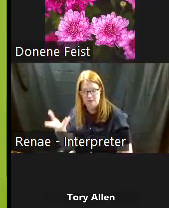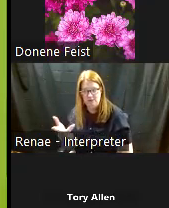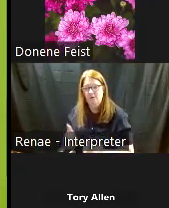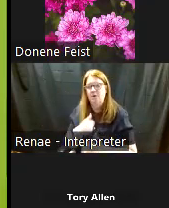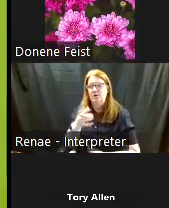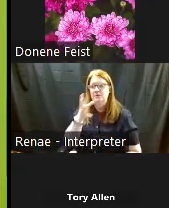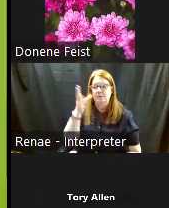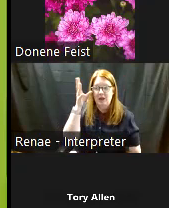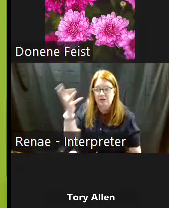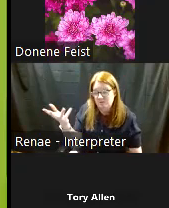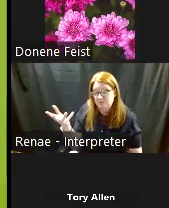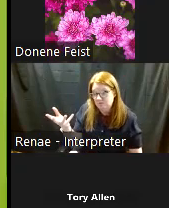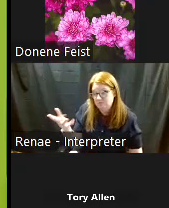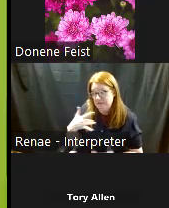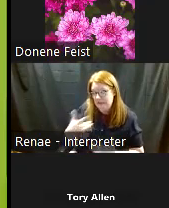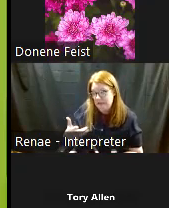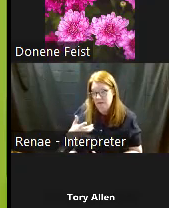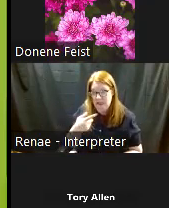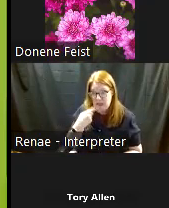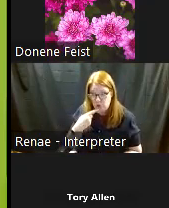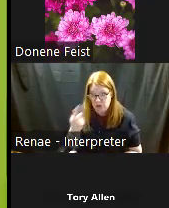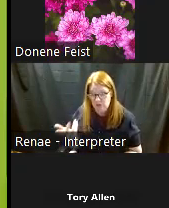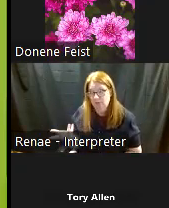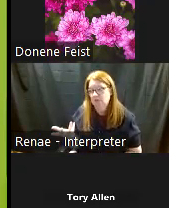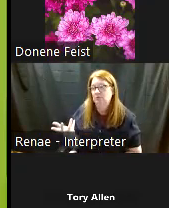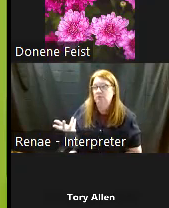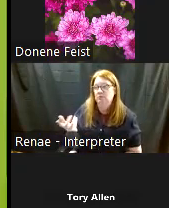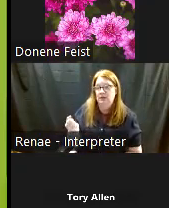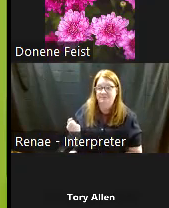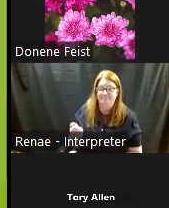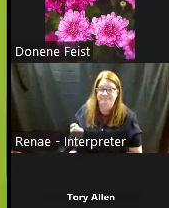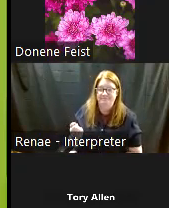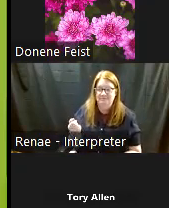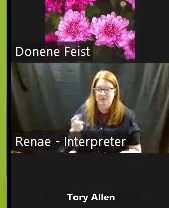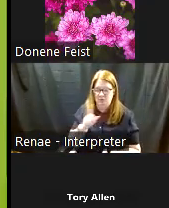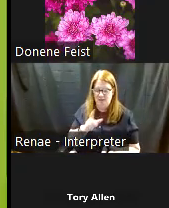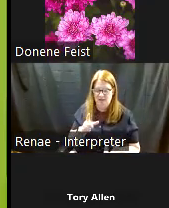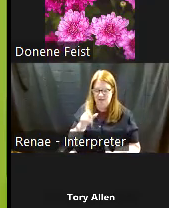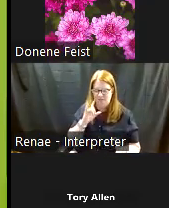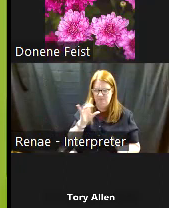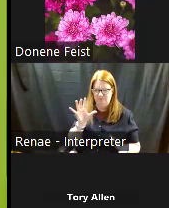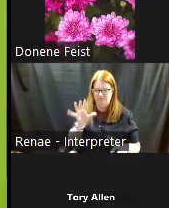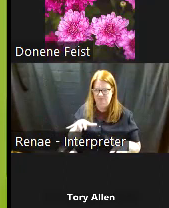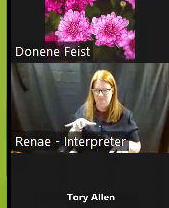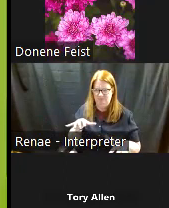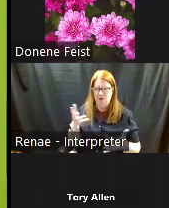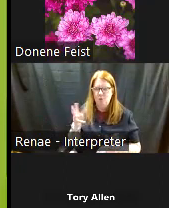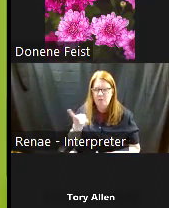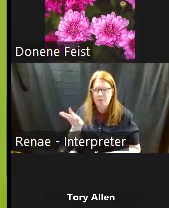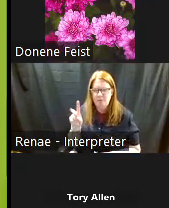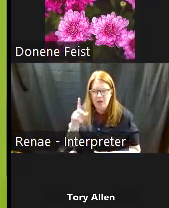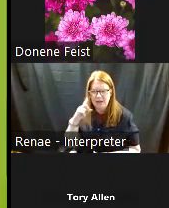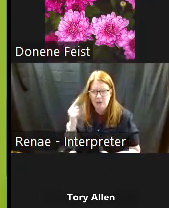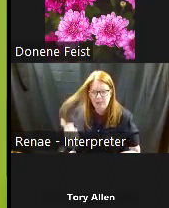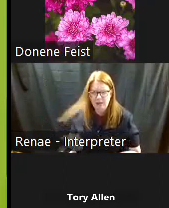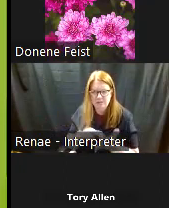me are typically hearing and can't really wrap their head around what a mild hearing loss means. Like, what does that